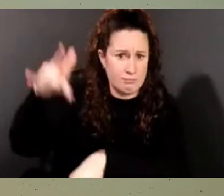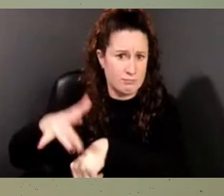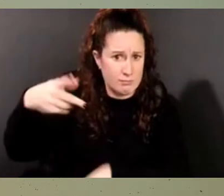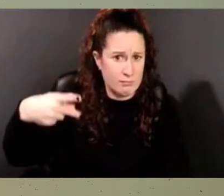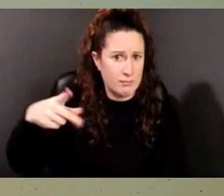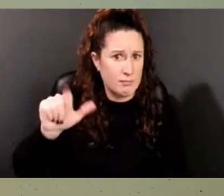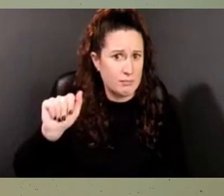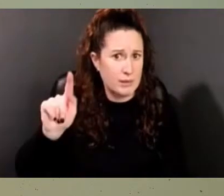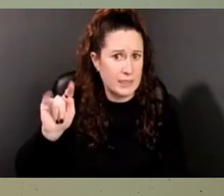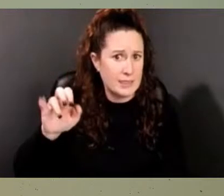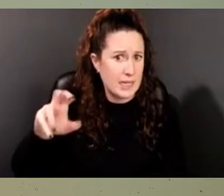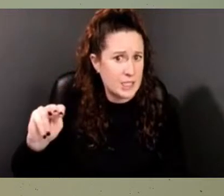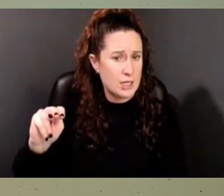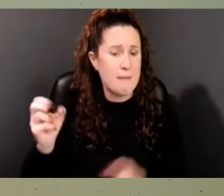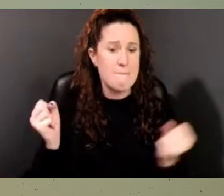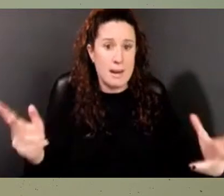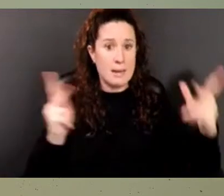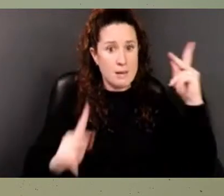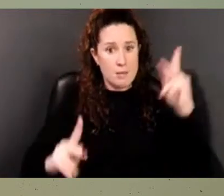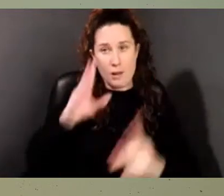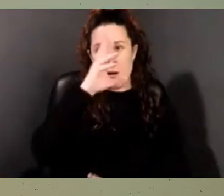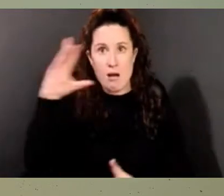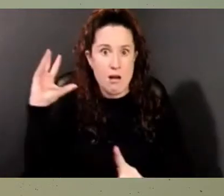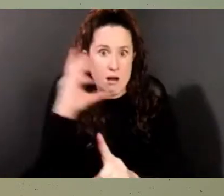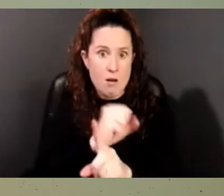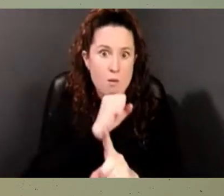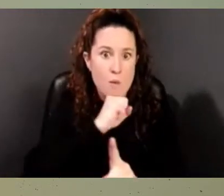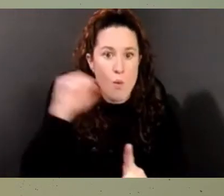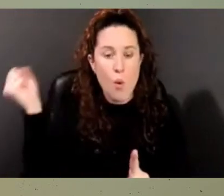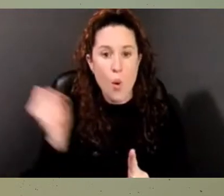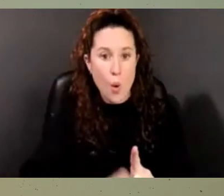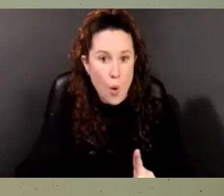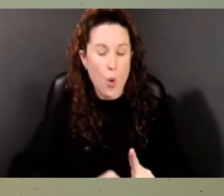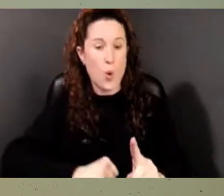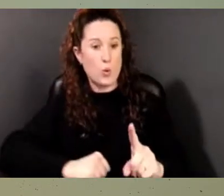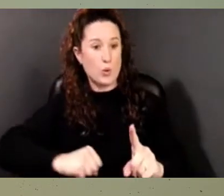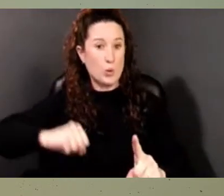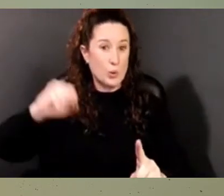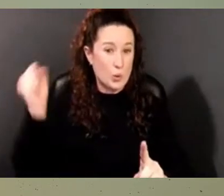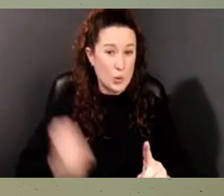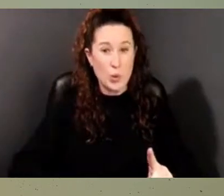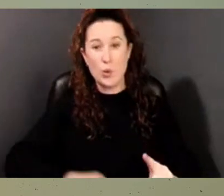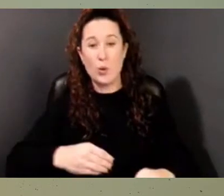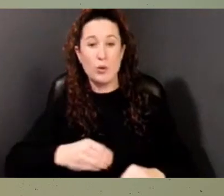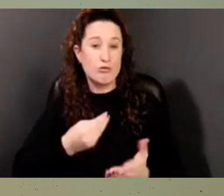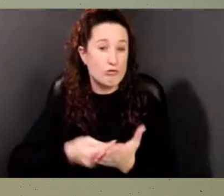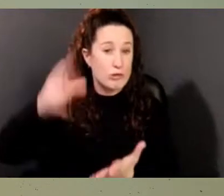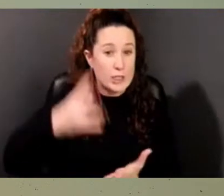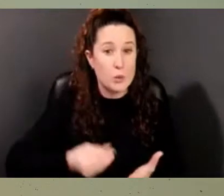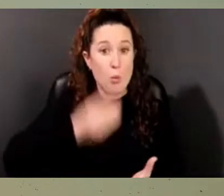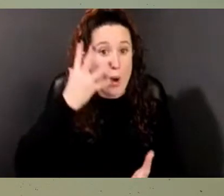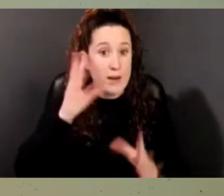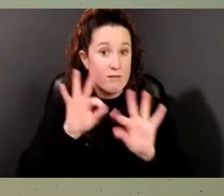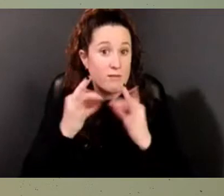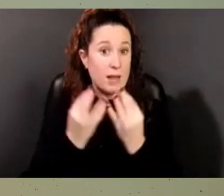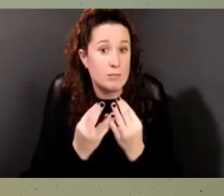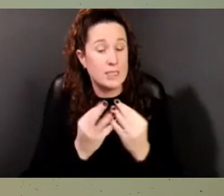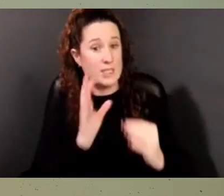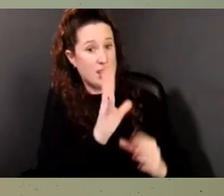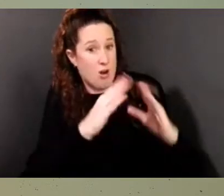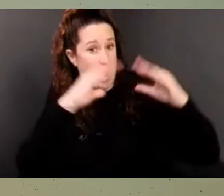a fascination with old colonial Reed white families, right? And this